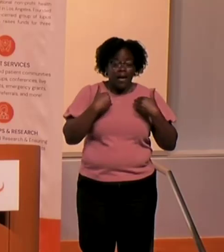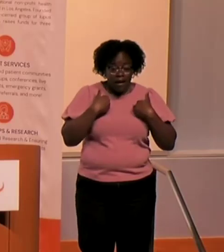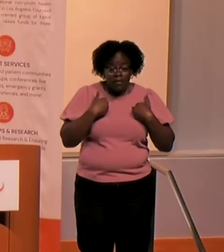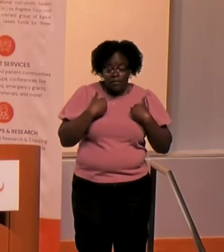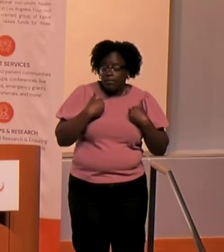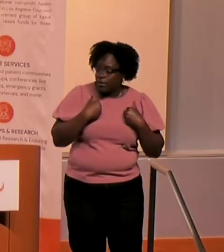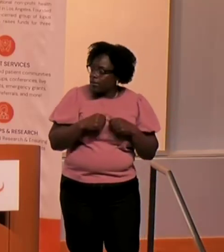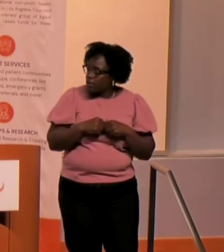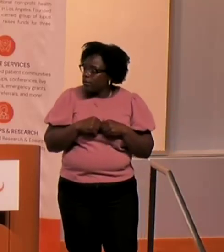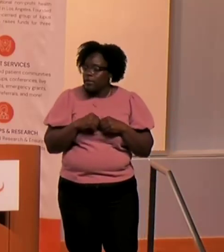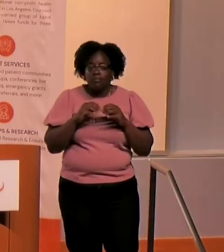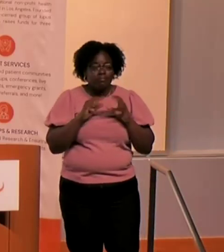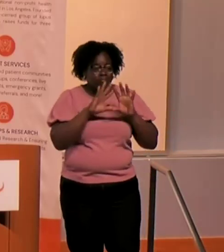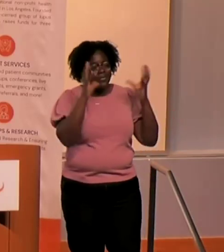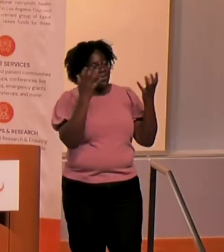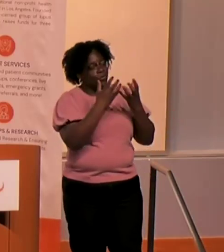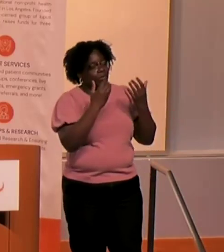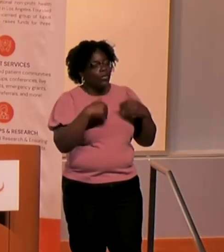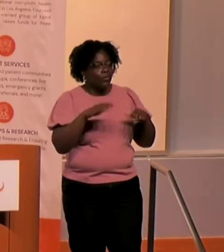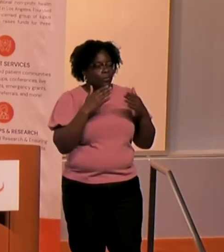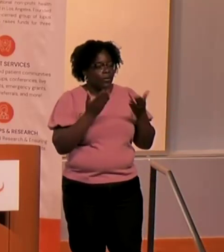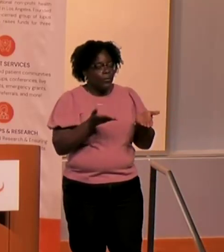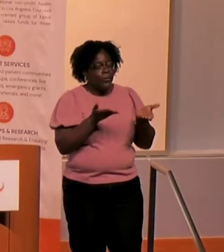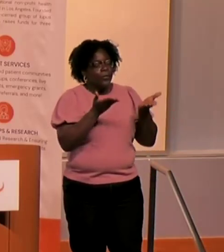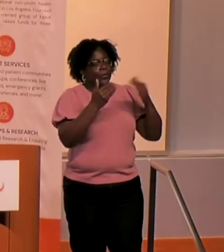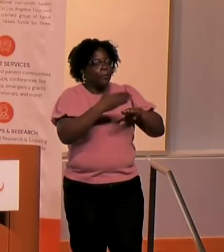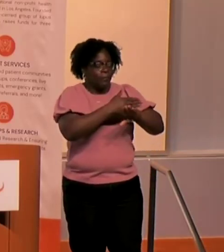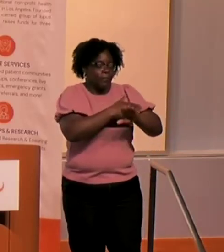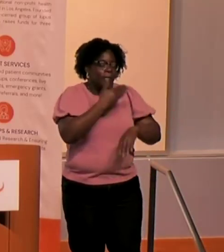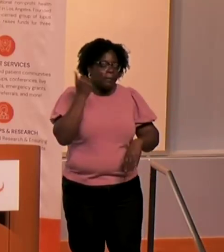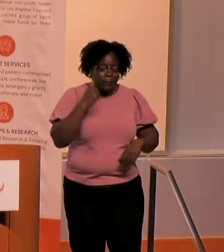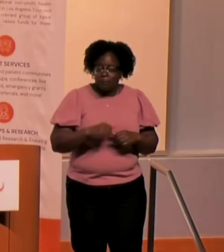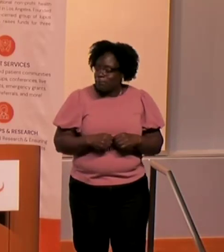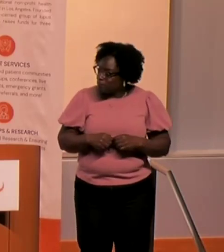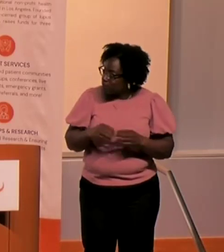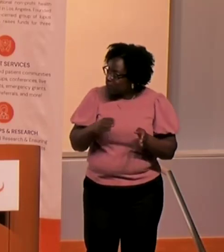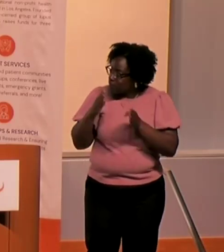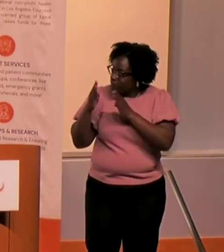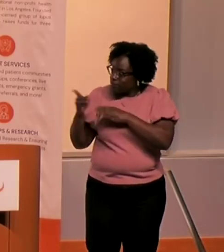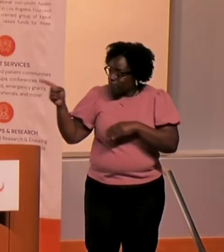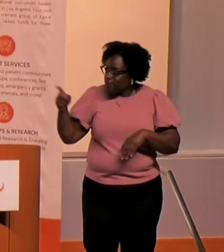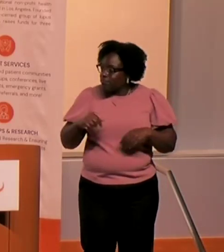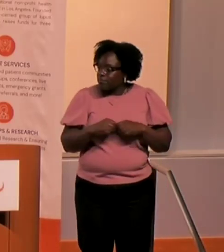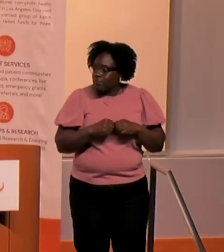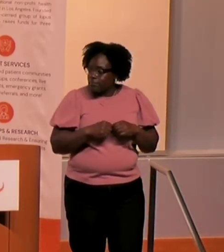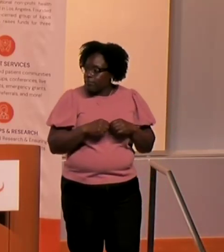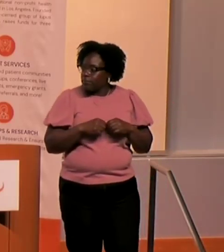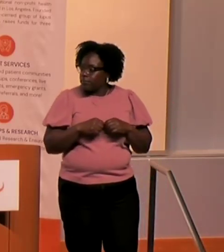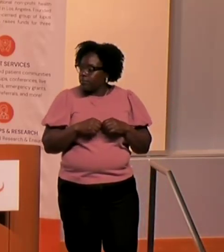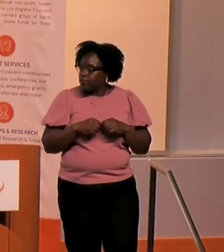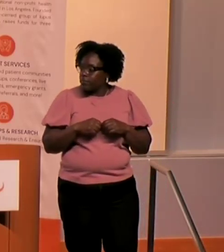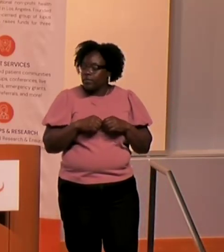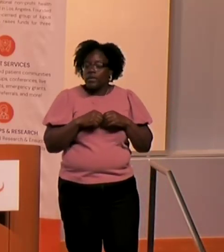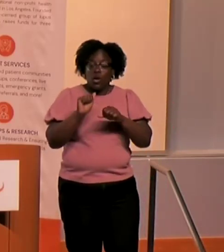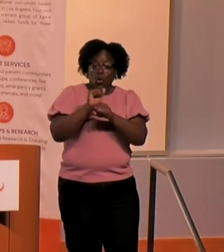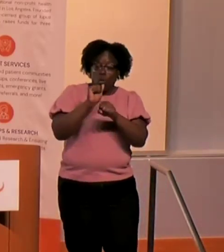yeah, this world would be a better place for sure. I would say absolutely. Working with